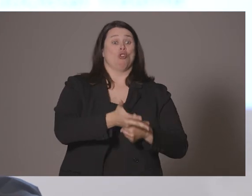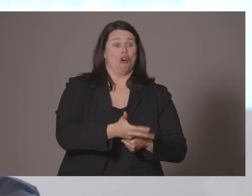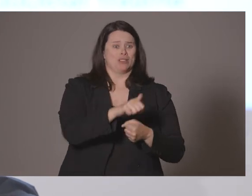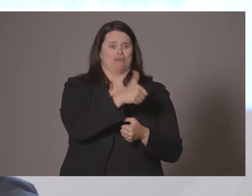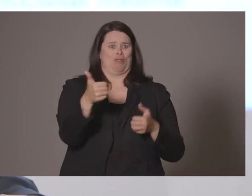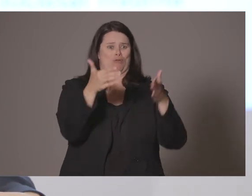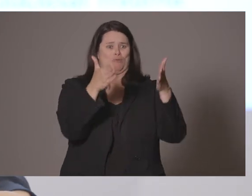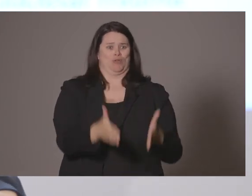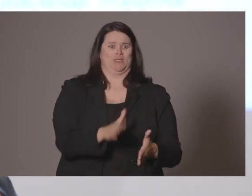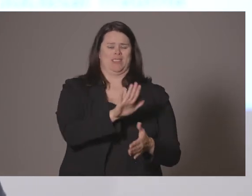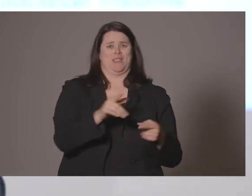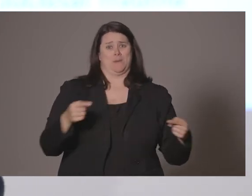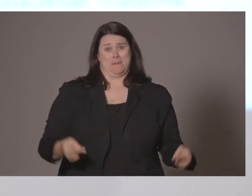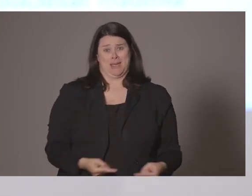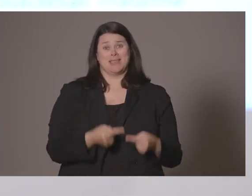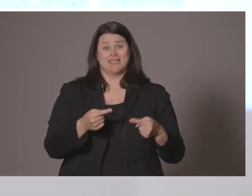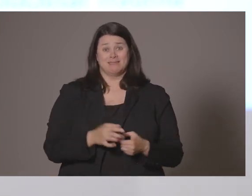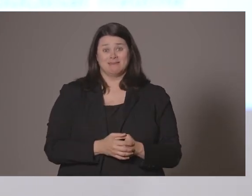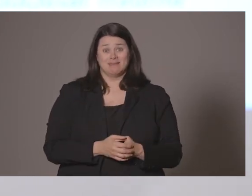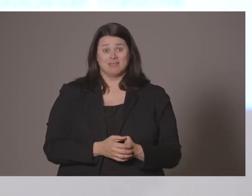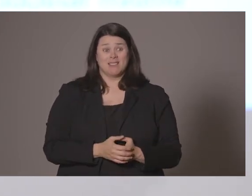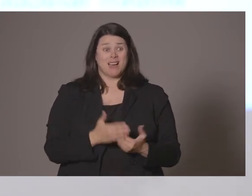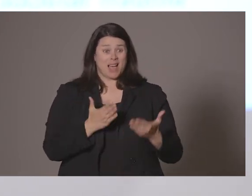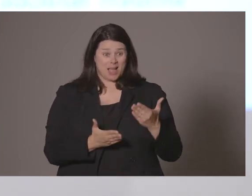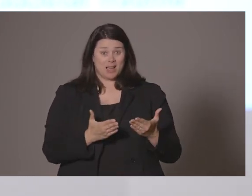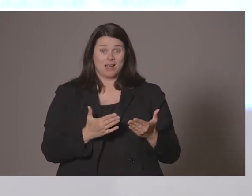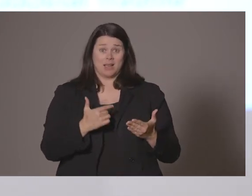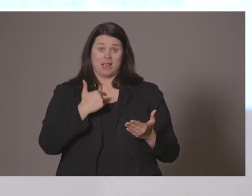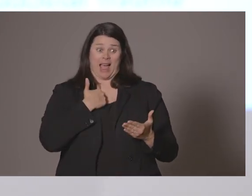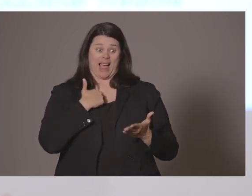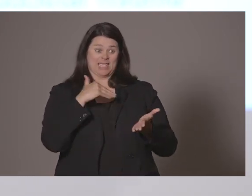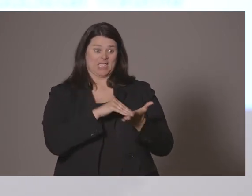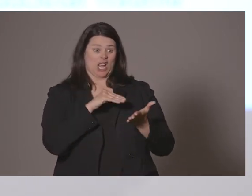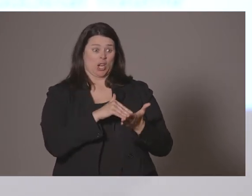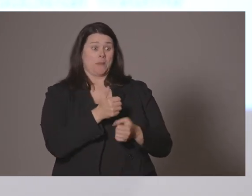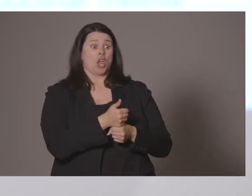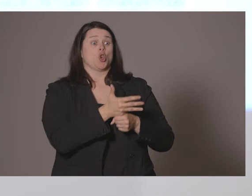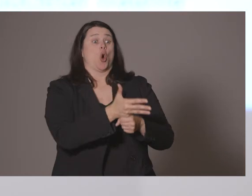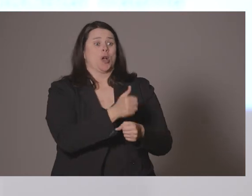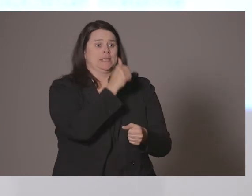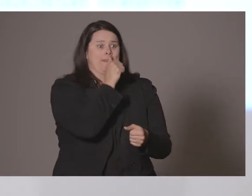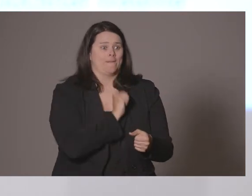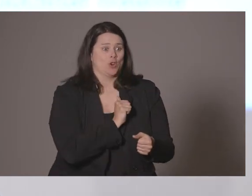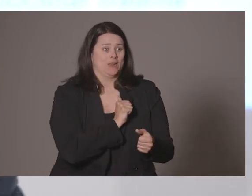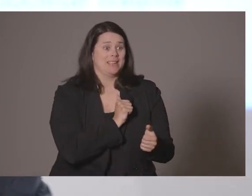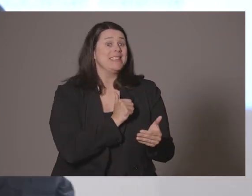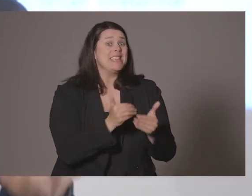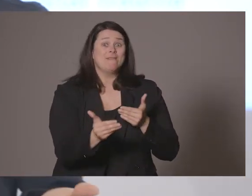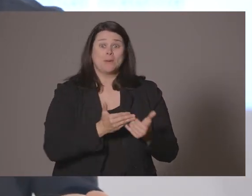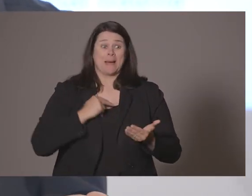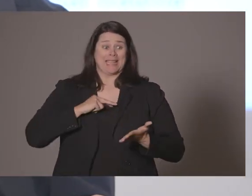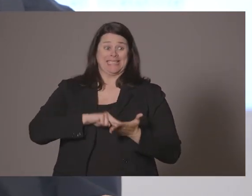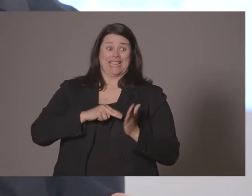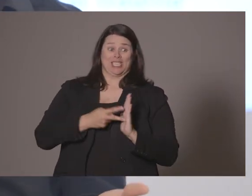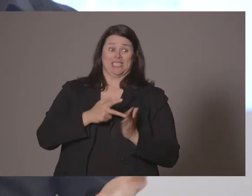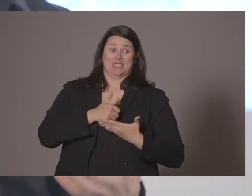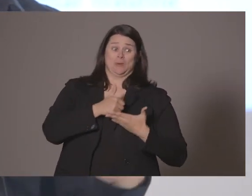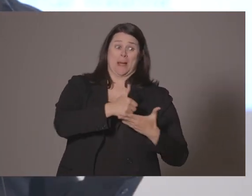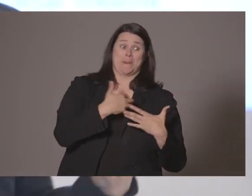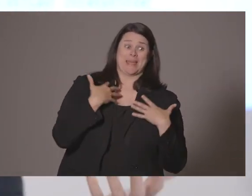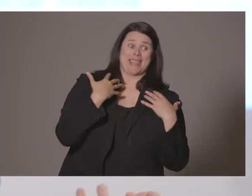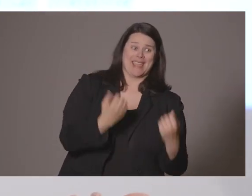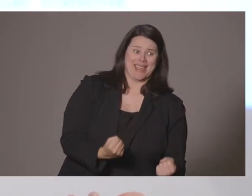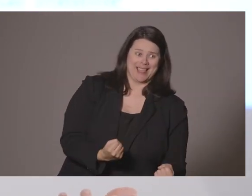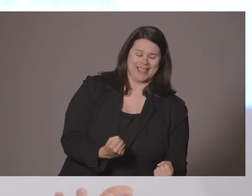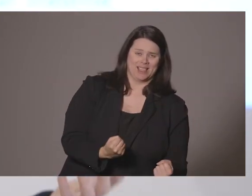pain, I might be causing suffering, even if I don't want to be, even if my intention is to help them heal, can